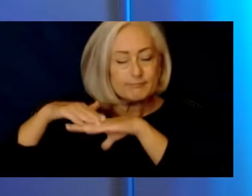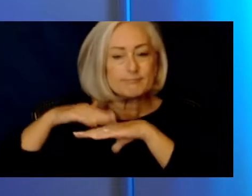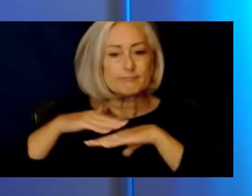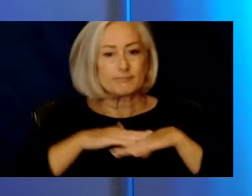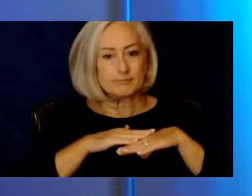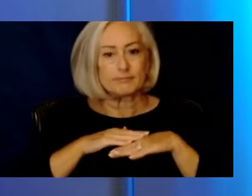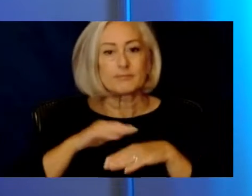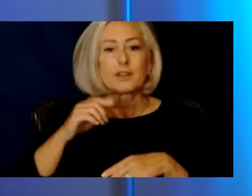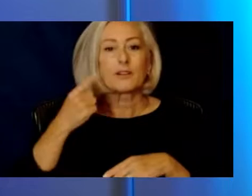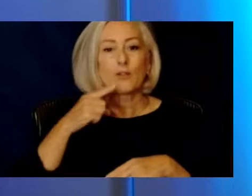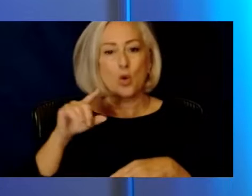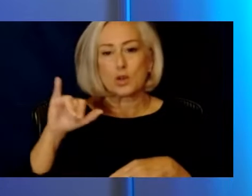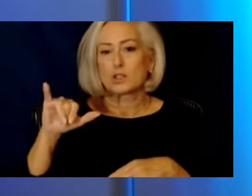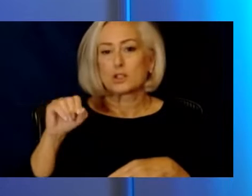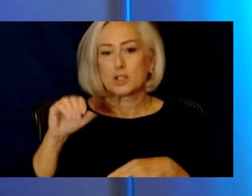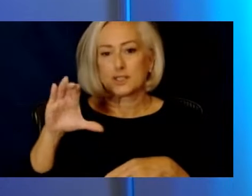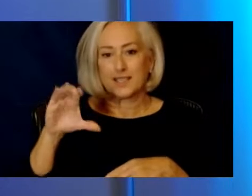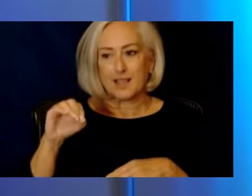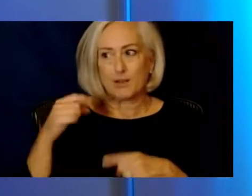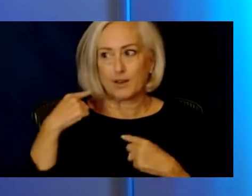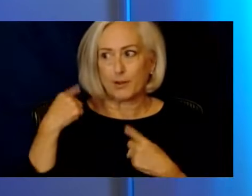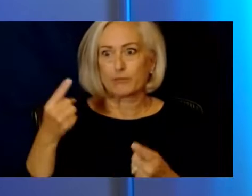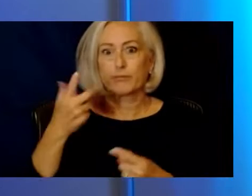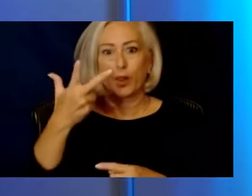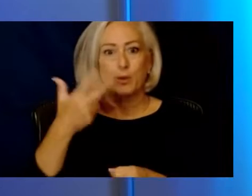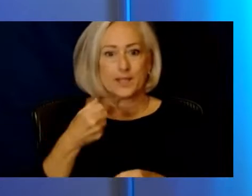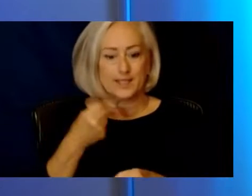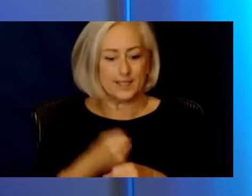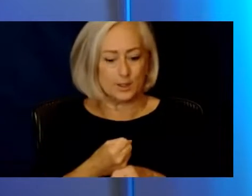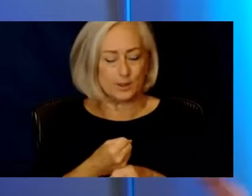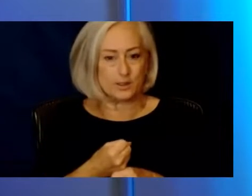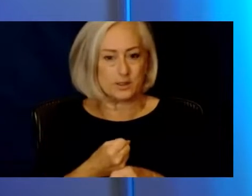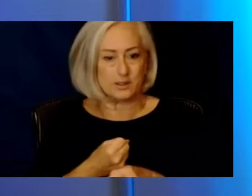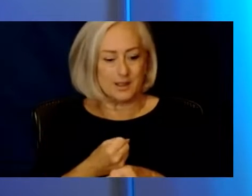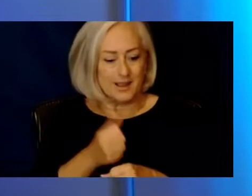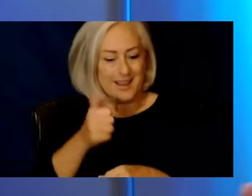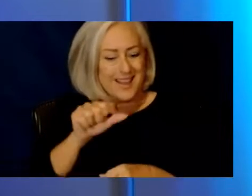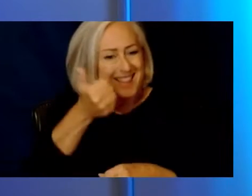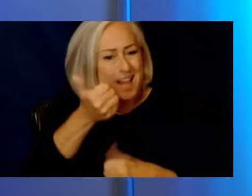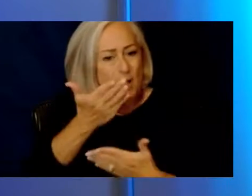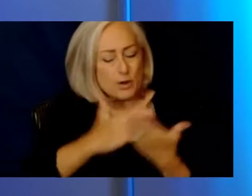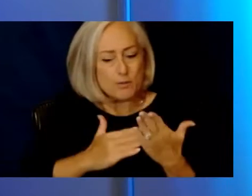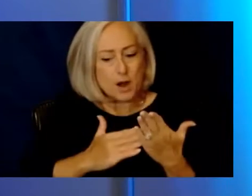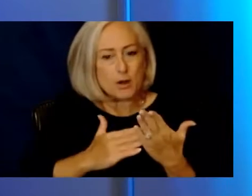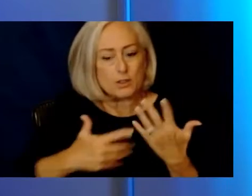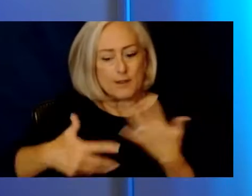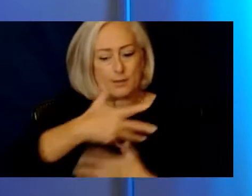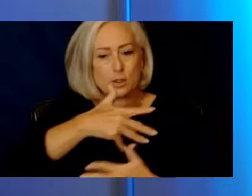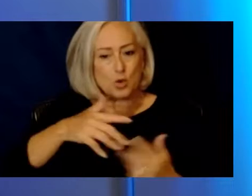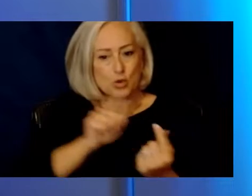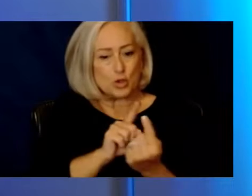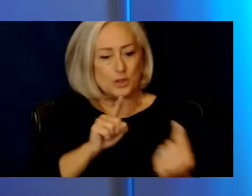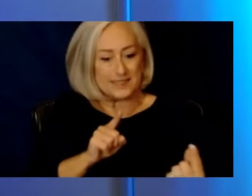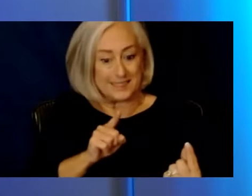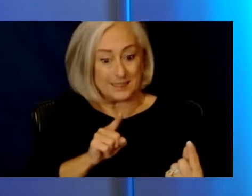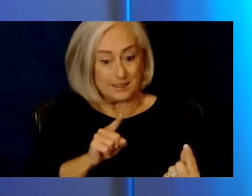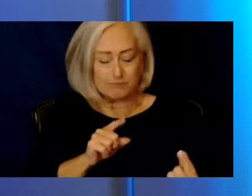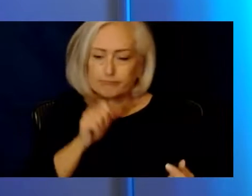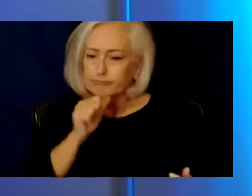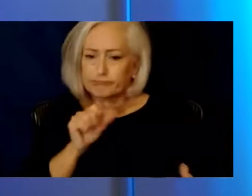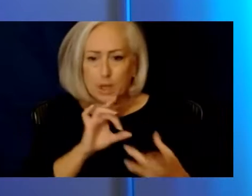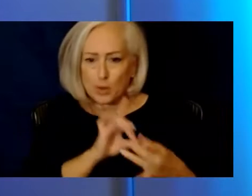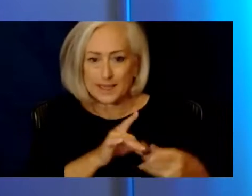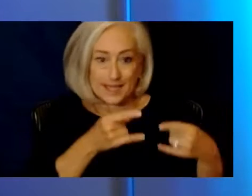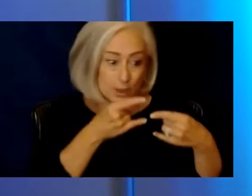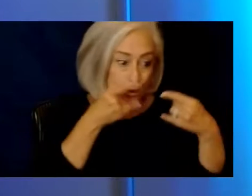last 3 years, is the other pieces of social distancing, apart from wearing masks and distance, is